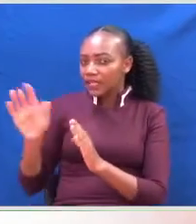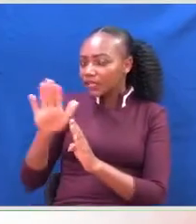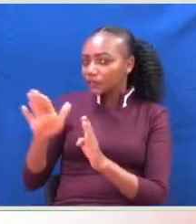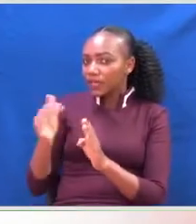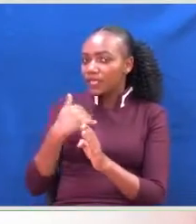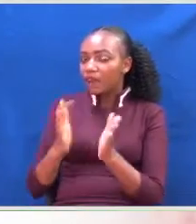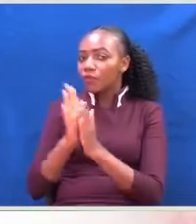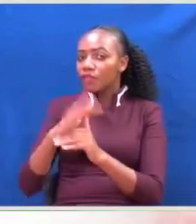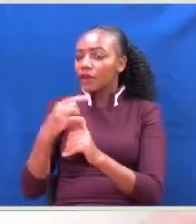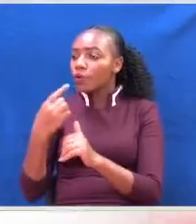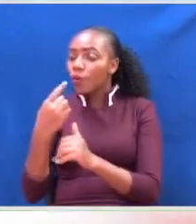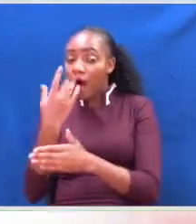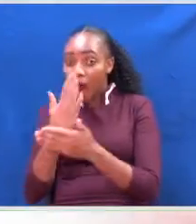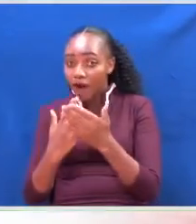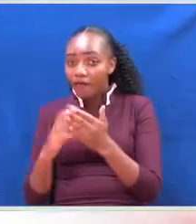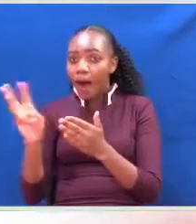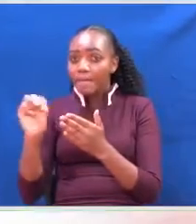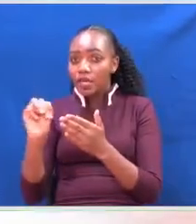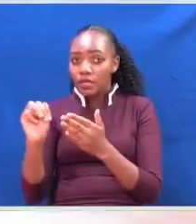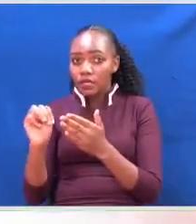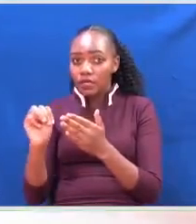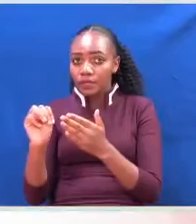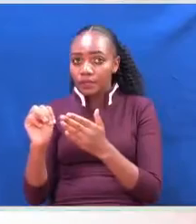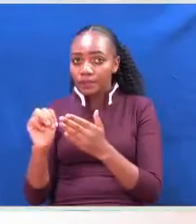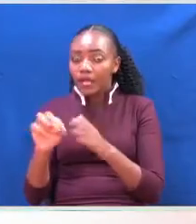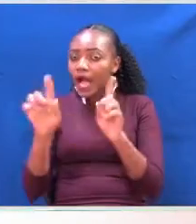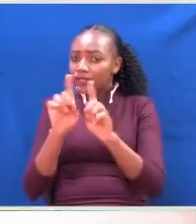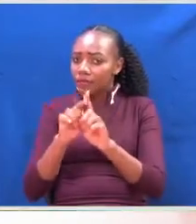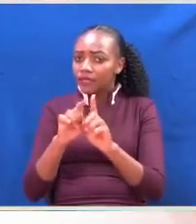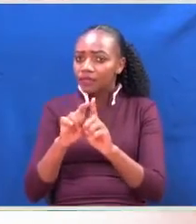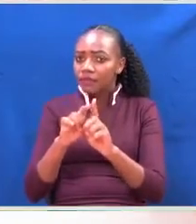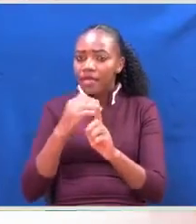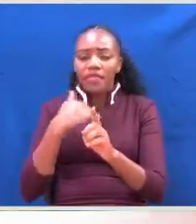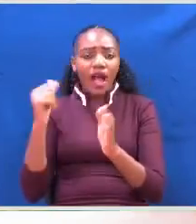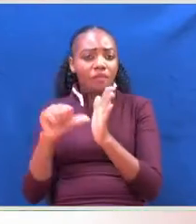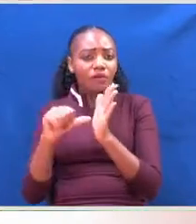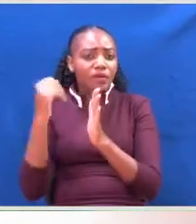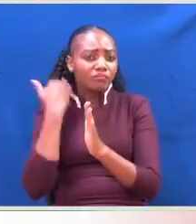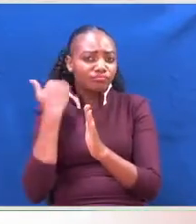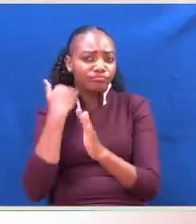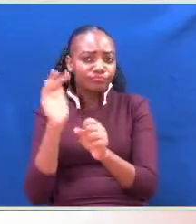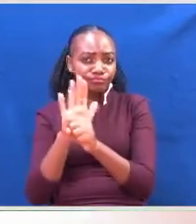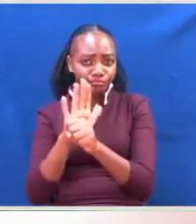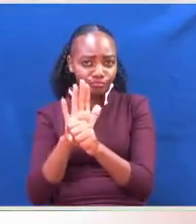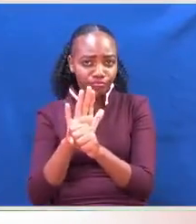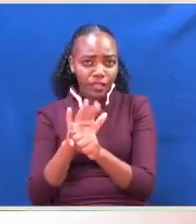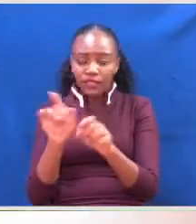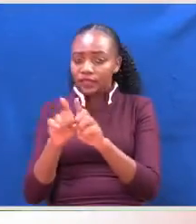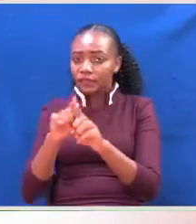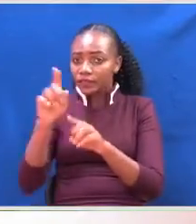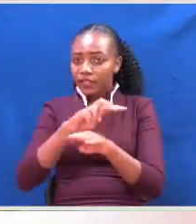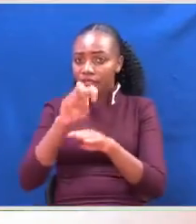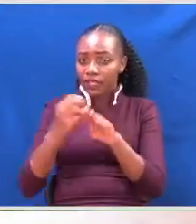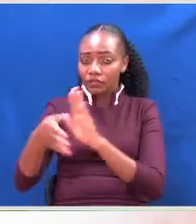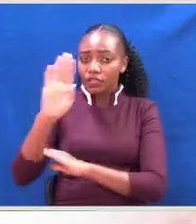500,000 refugees, have become sleeper cells for terrorists, thus rendering them a huge national security threat posed by